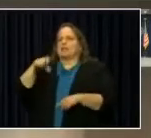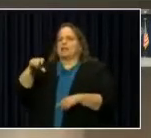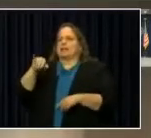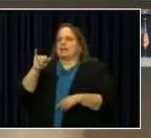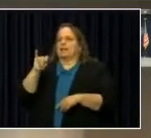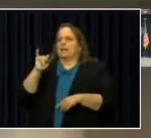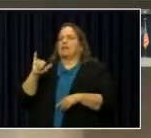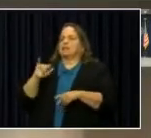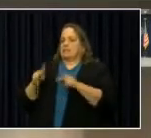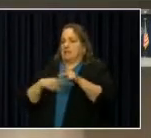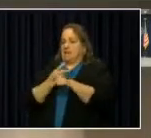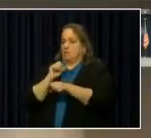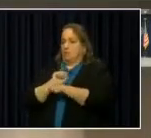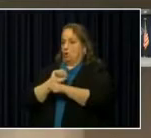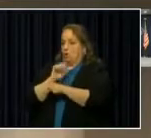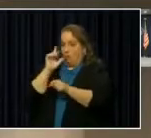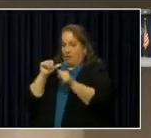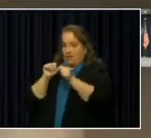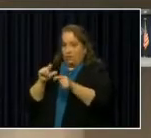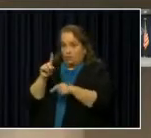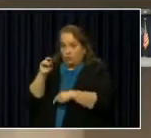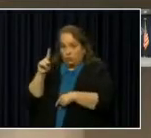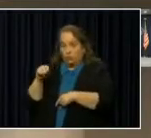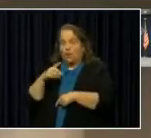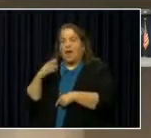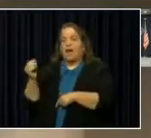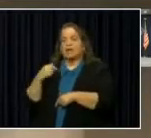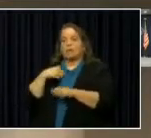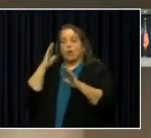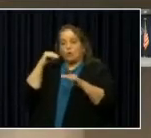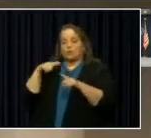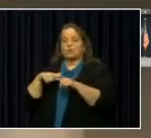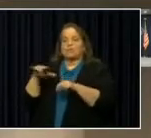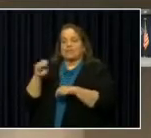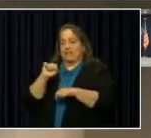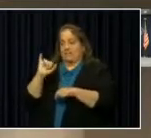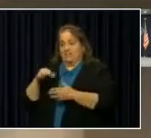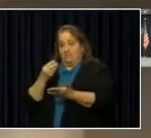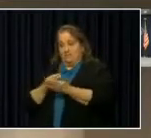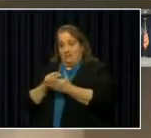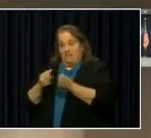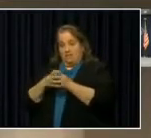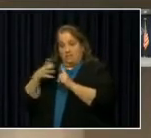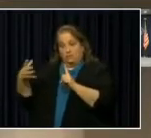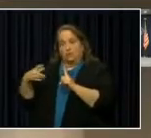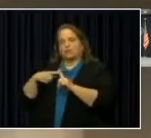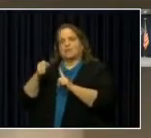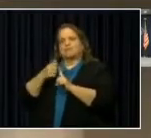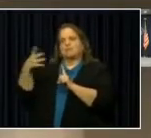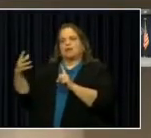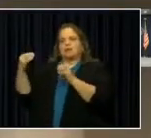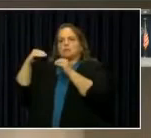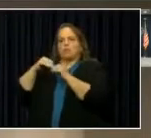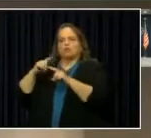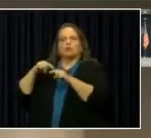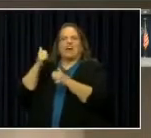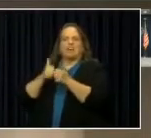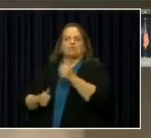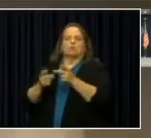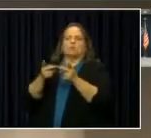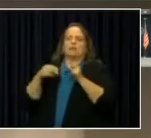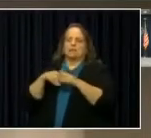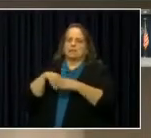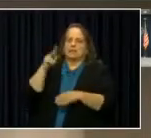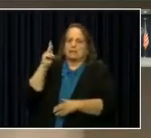will continue to do, and we will luckily be able to take these funds and expand it even further to every corner of